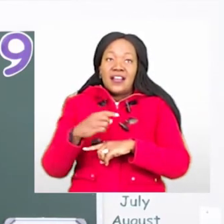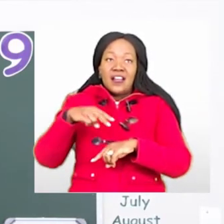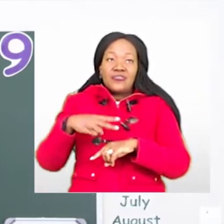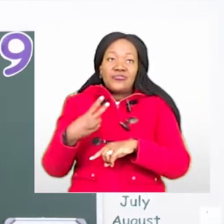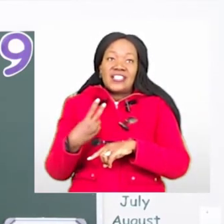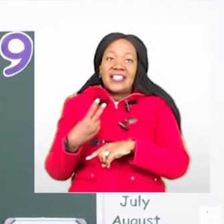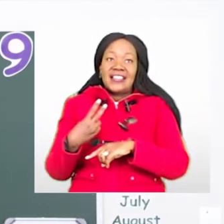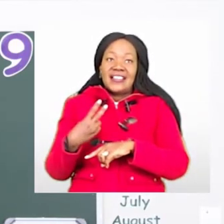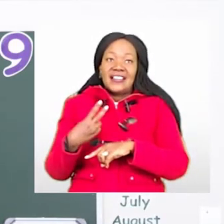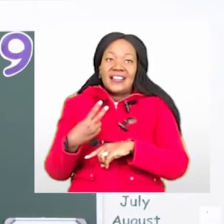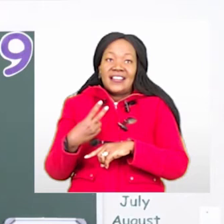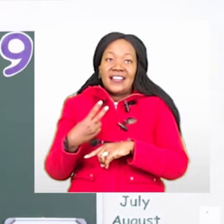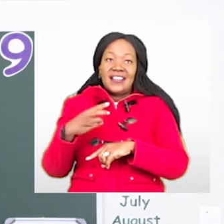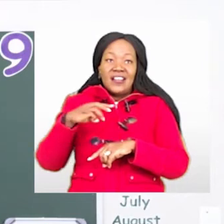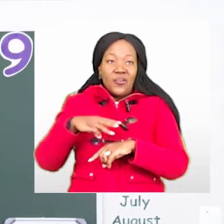Tuesday,